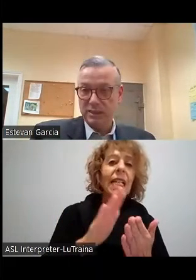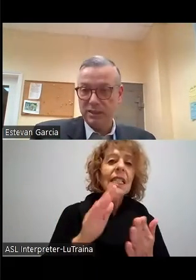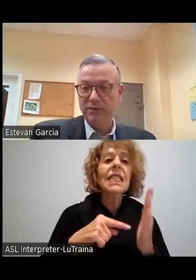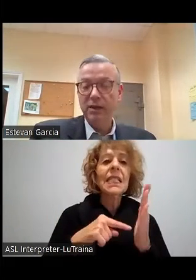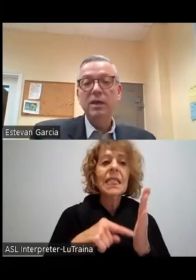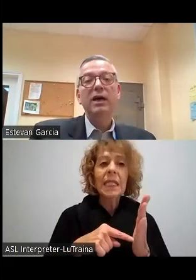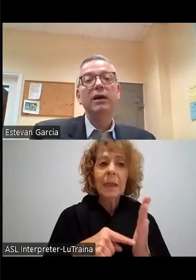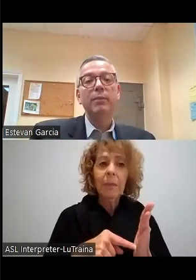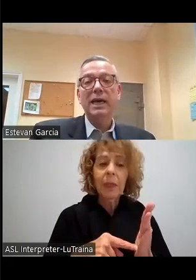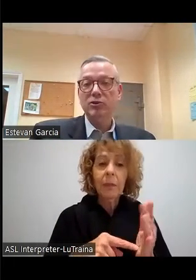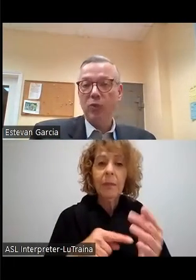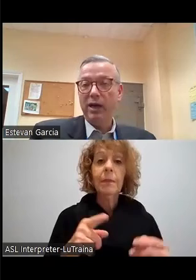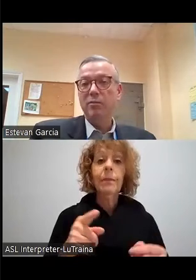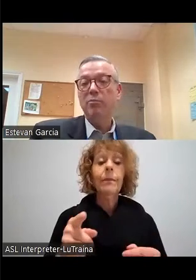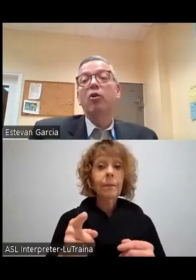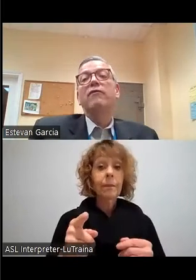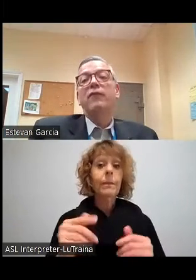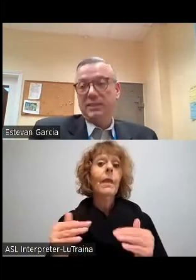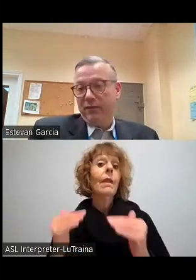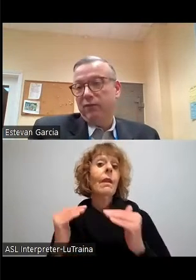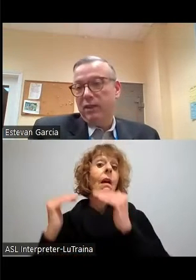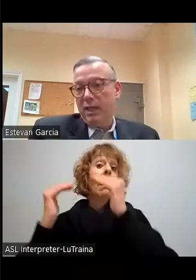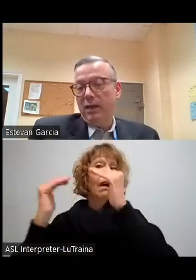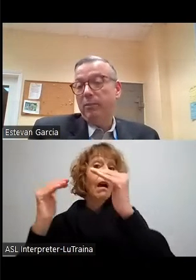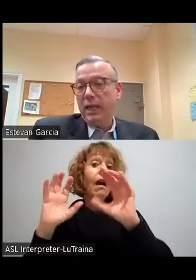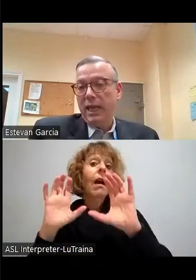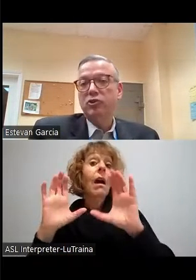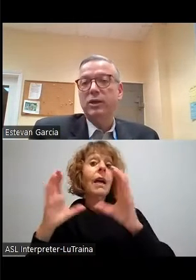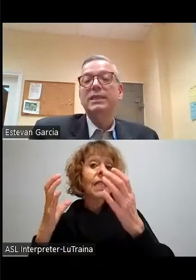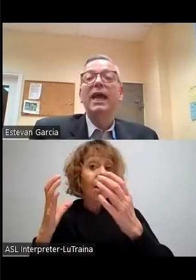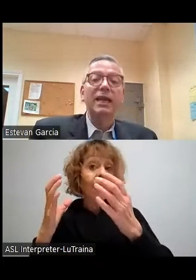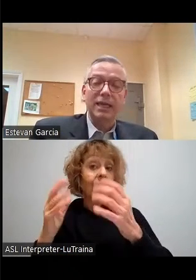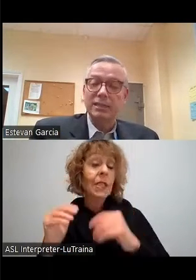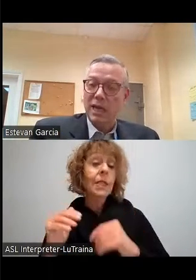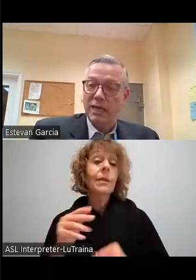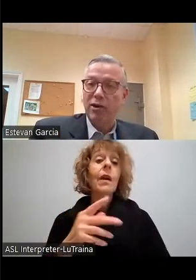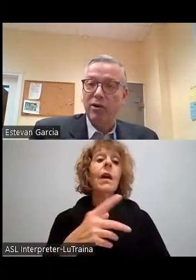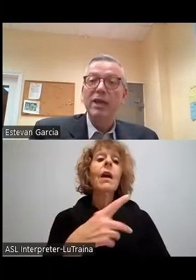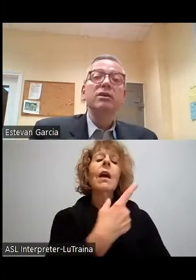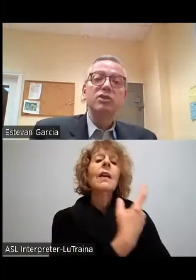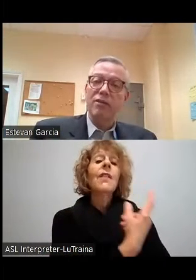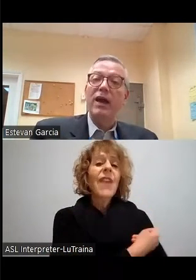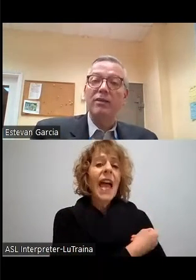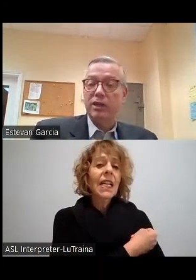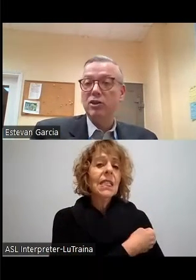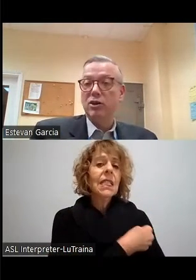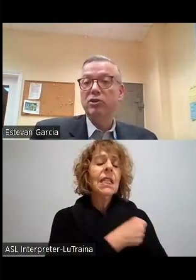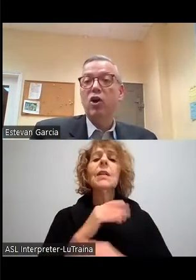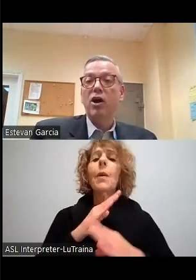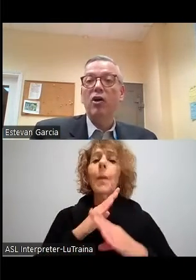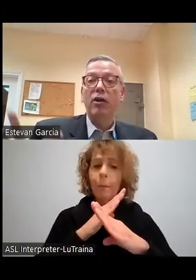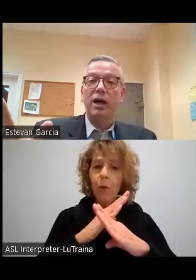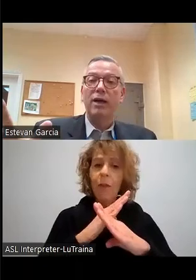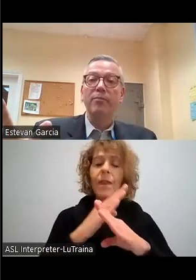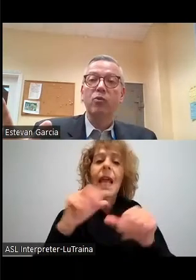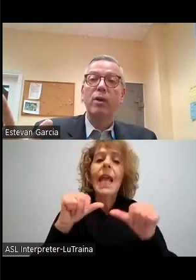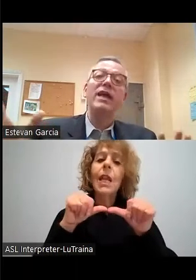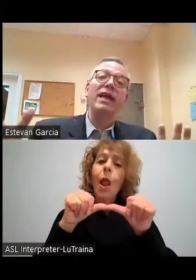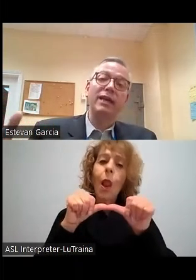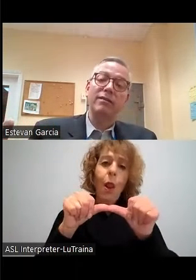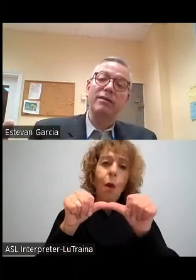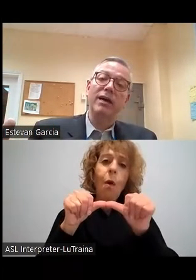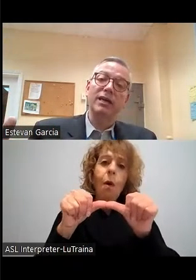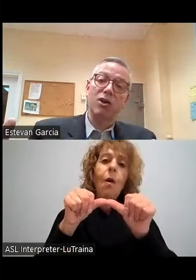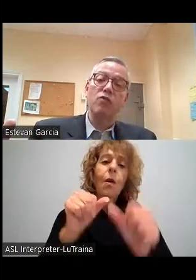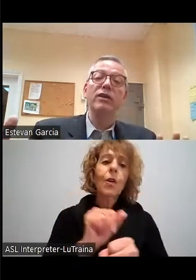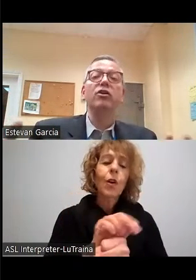very effective as well, more effective even than in pediatrics, likely secondary to the fact that adults are, when